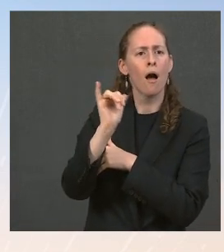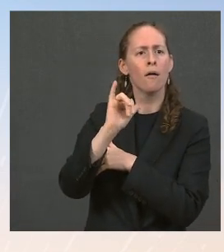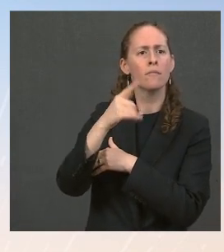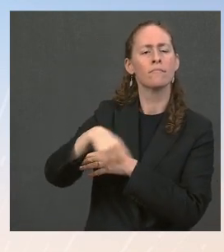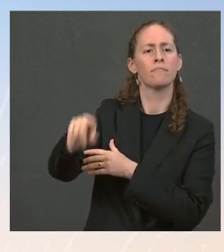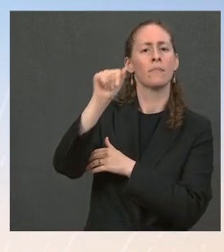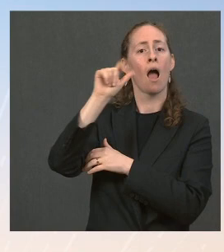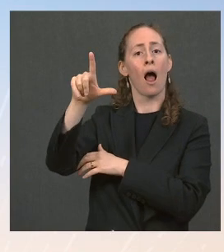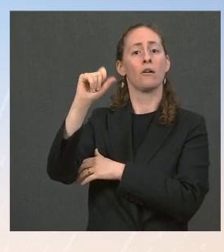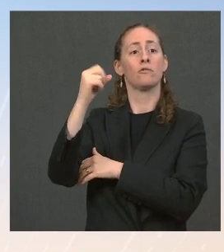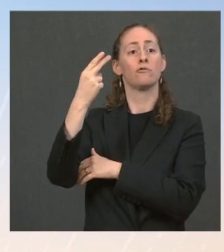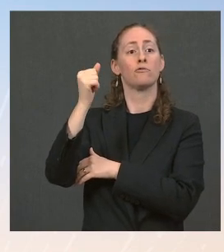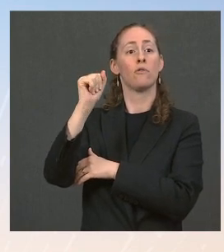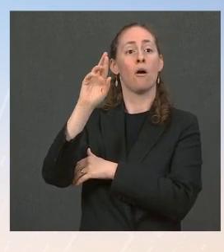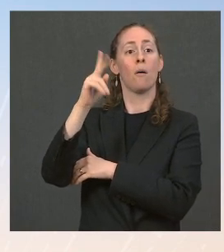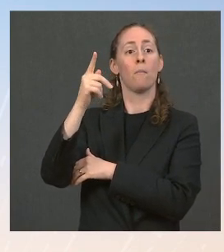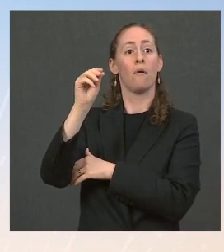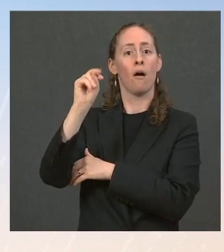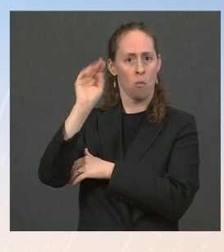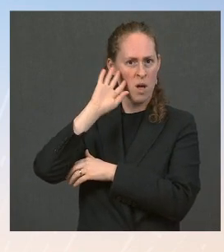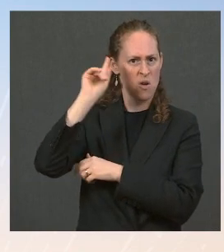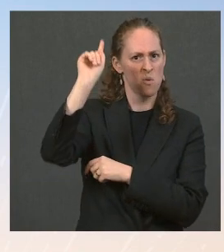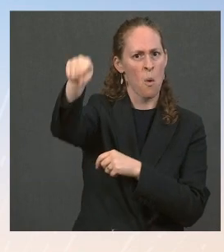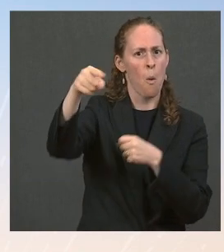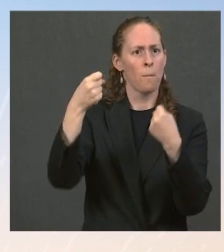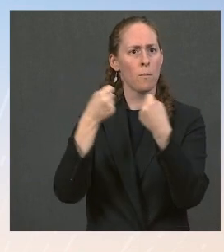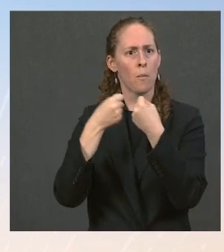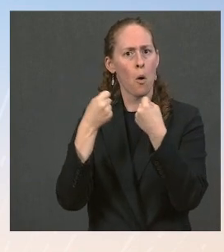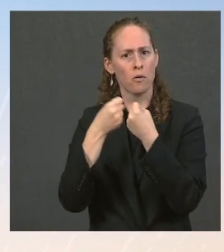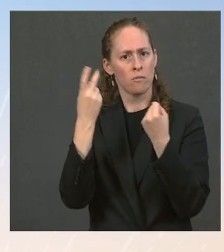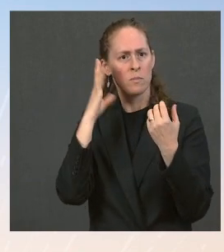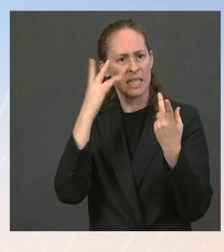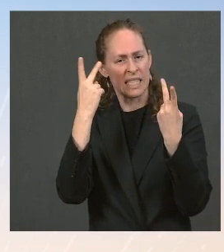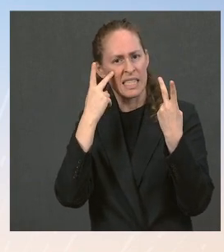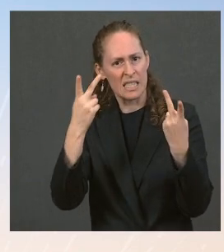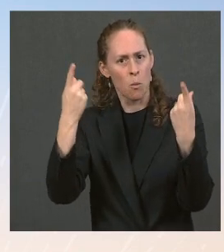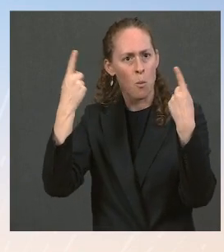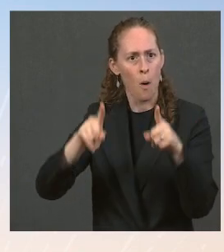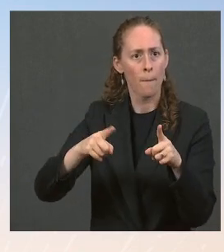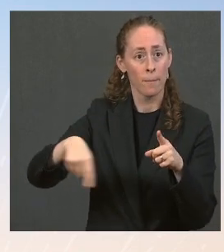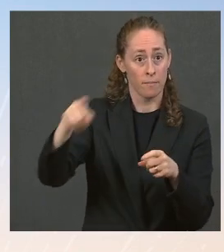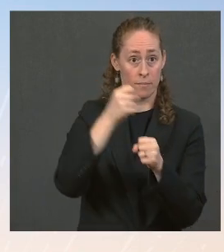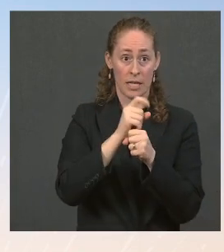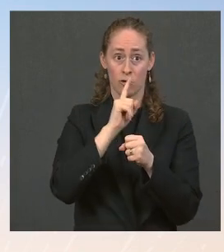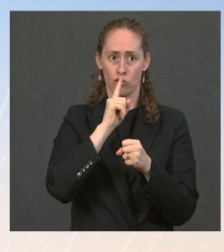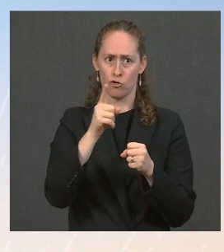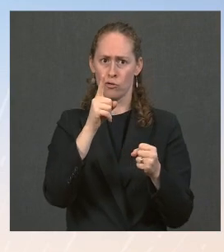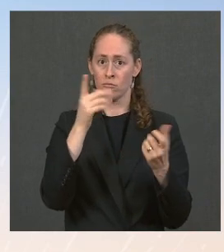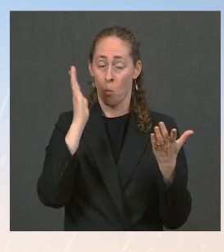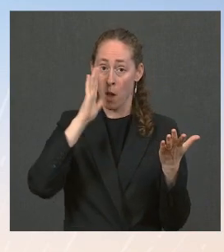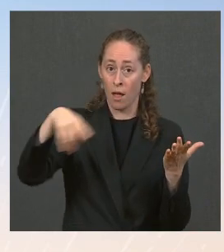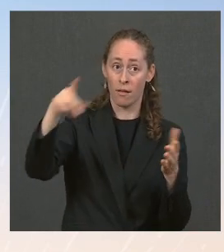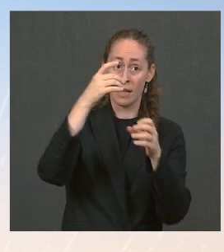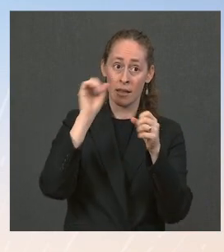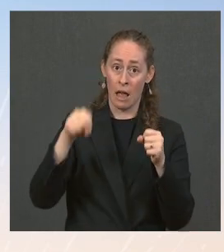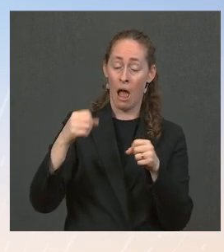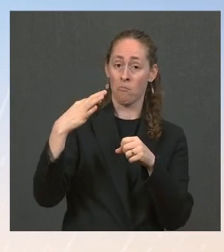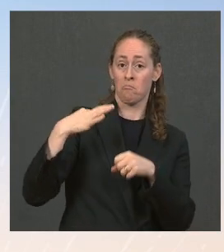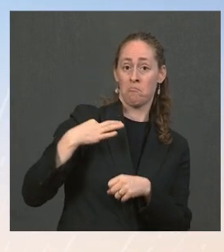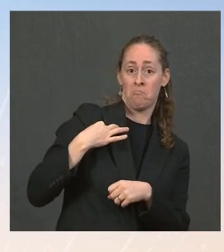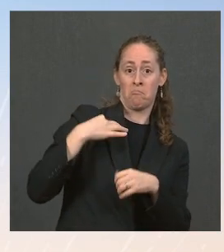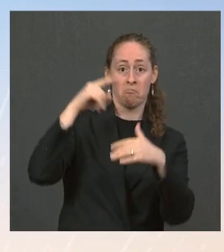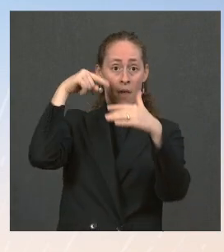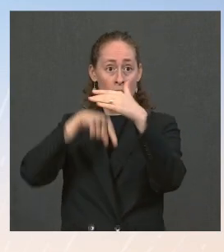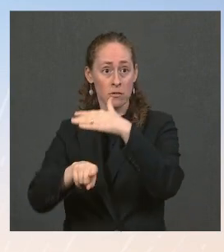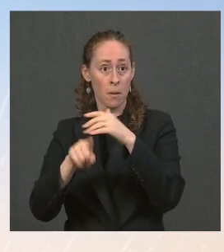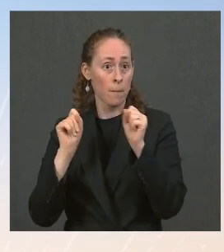what that looks like, if people are actually being able to get asylum who's here. Also, you talked about the condemnation